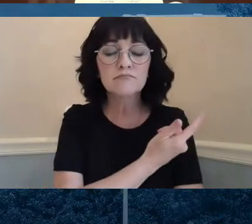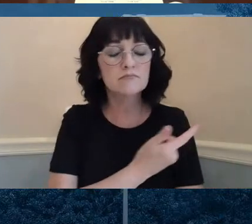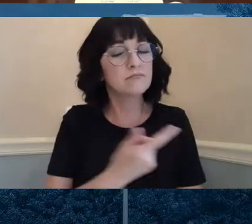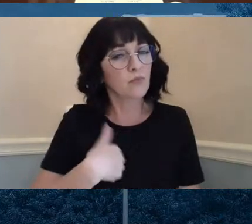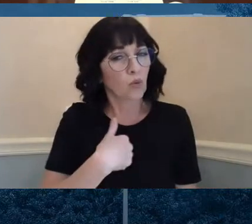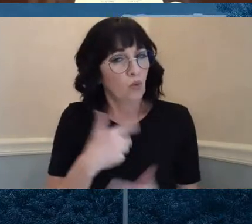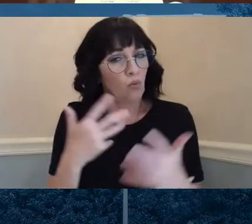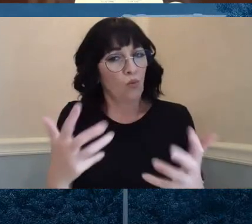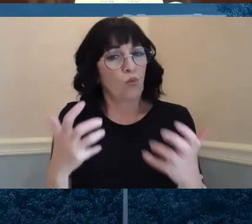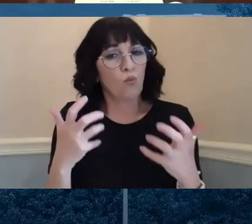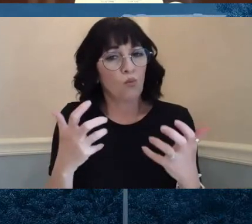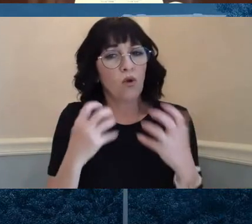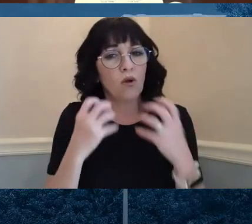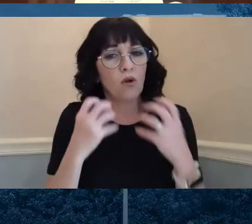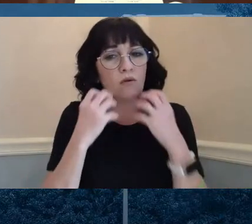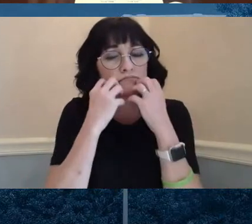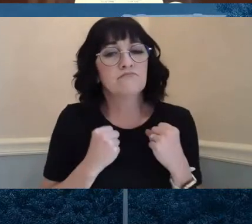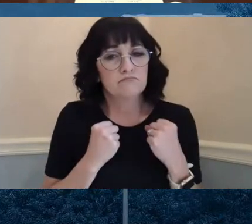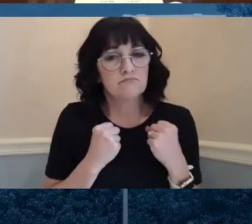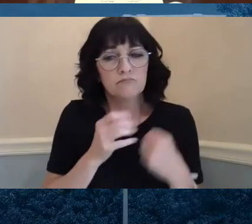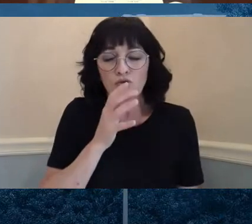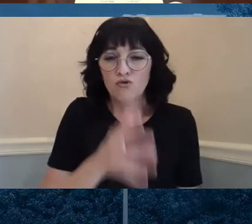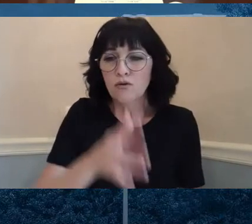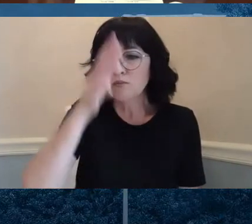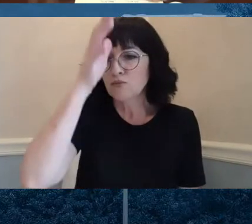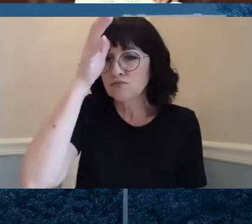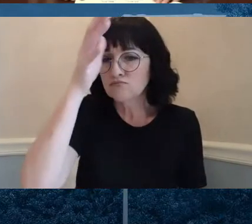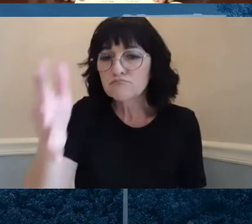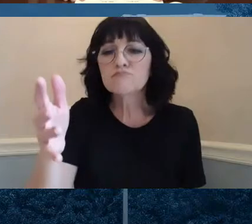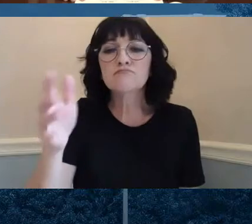and dads, and some of us as well.